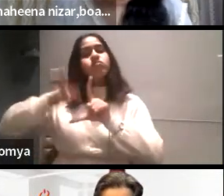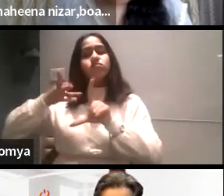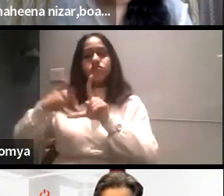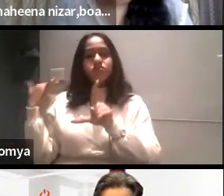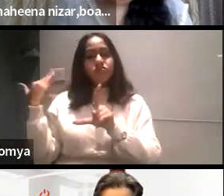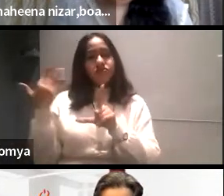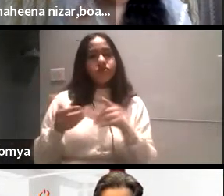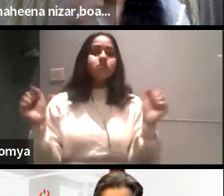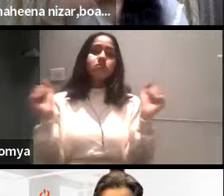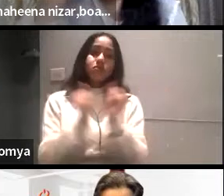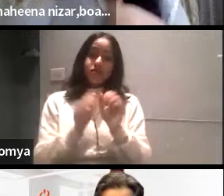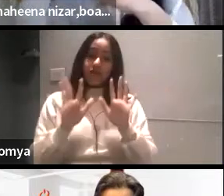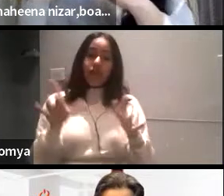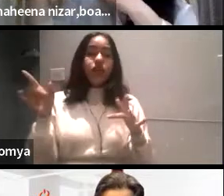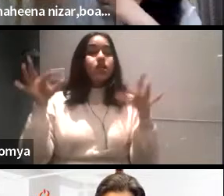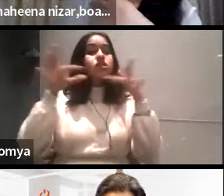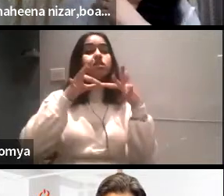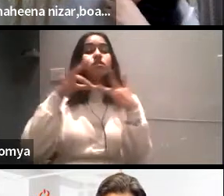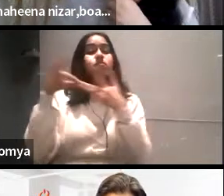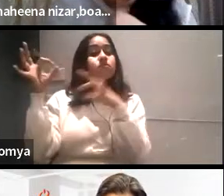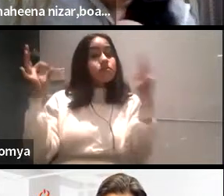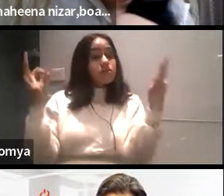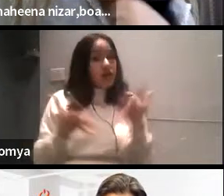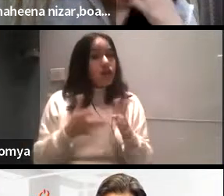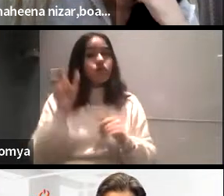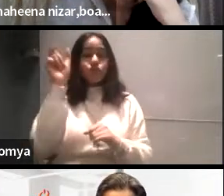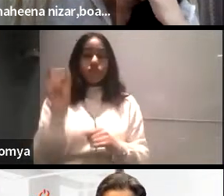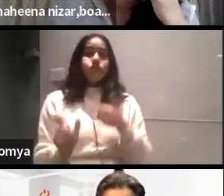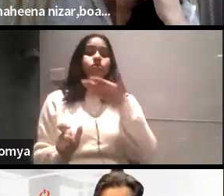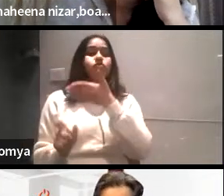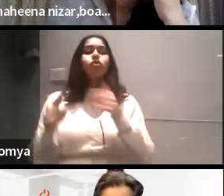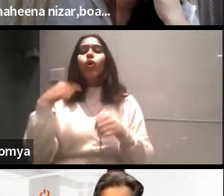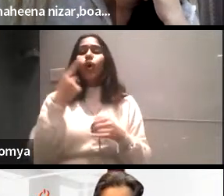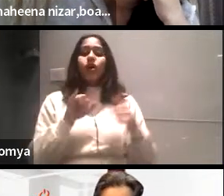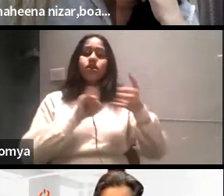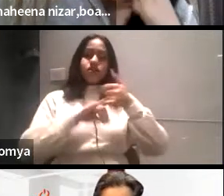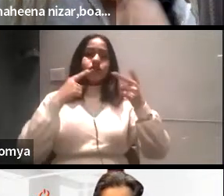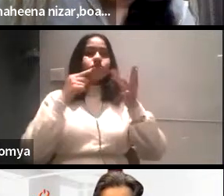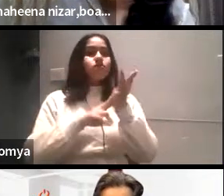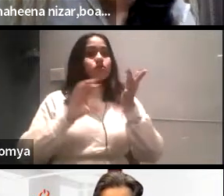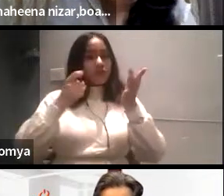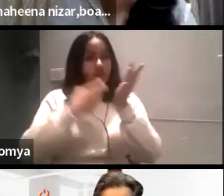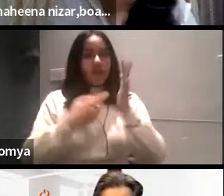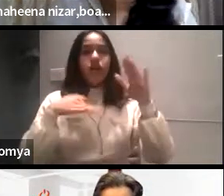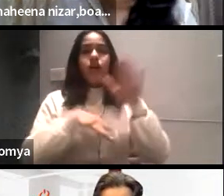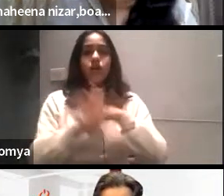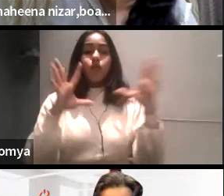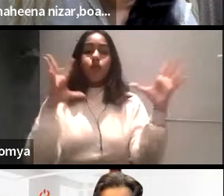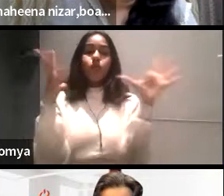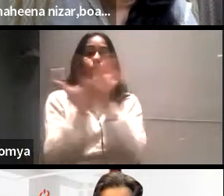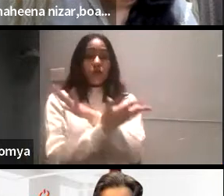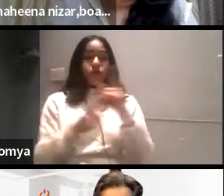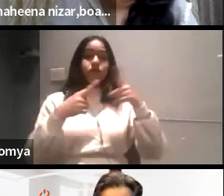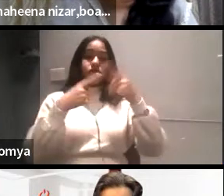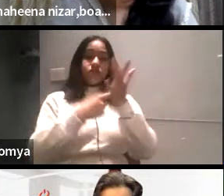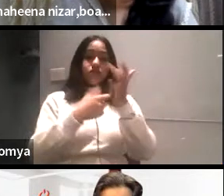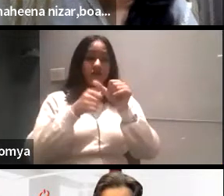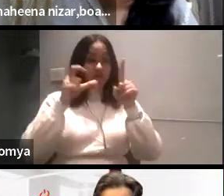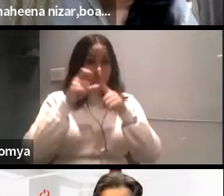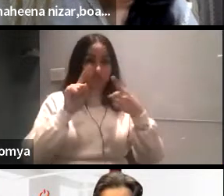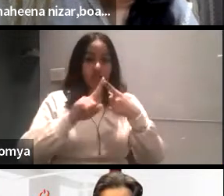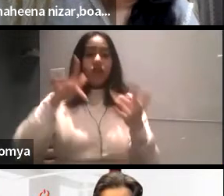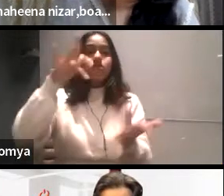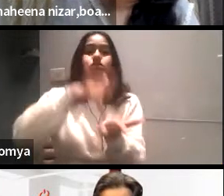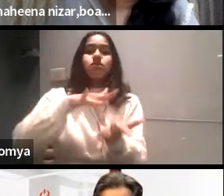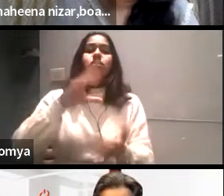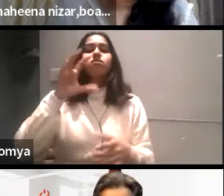She is a specialist in trade promotion. She is the senior director at World Trade Center, Mumbai, the biggest trade center